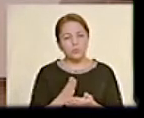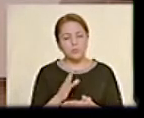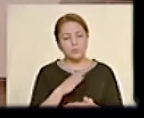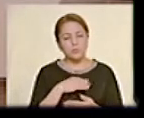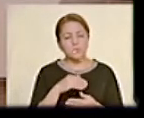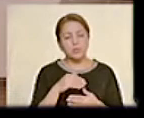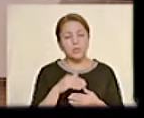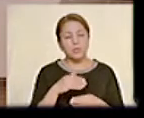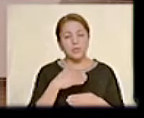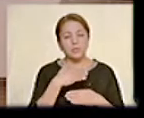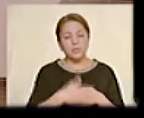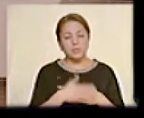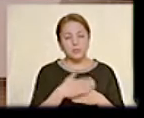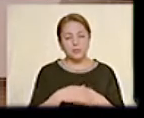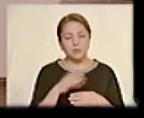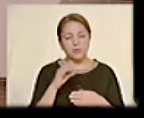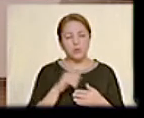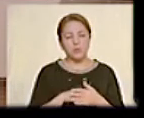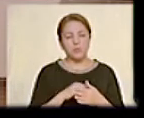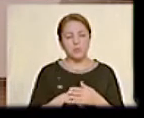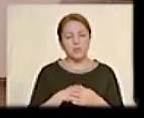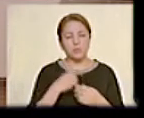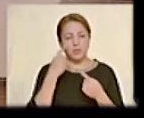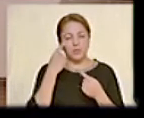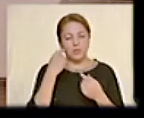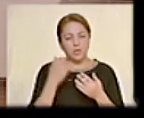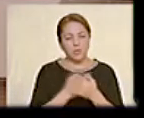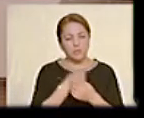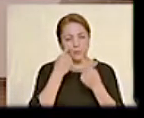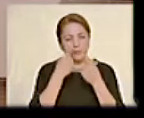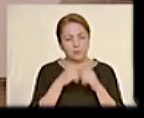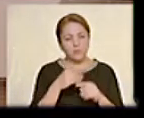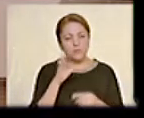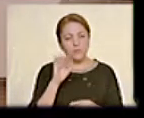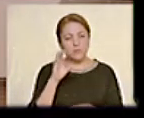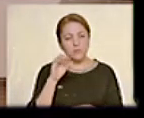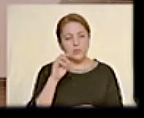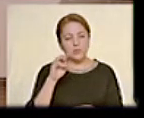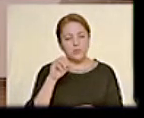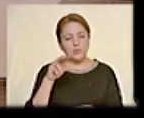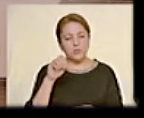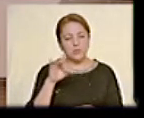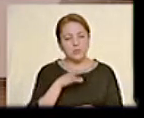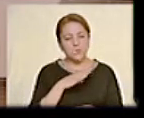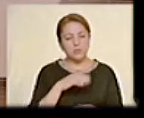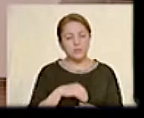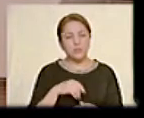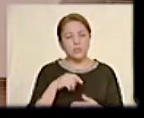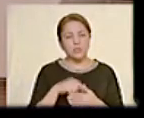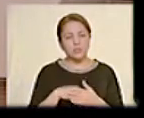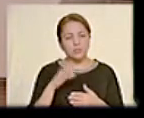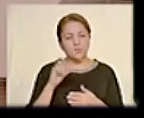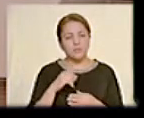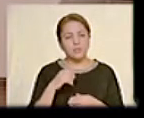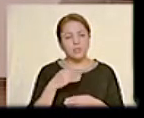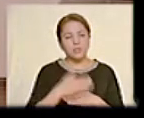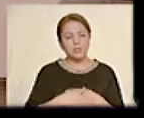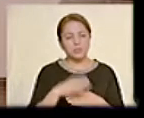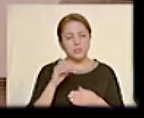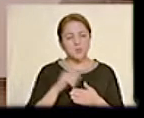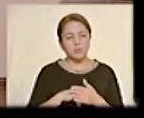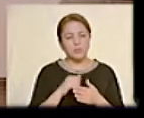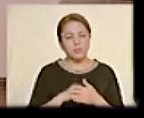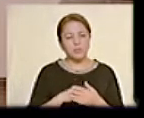tashqi omillar esa axborot texnologiyalarining vositalari edi. Demak, ichki omillarni va tashqi omillarni